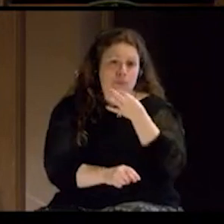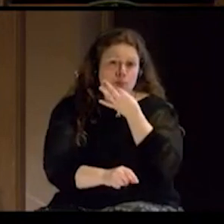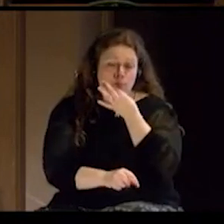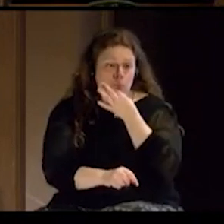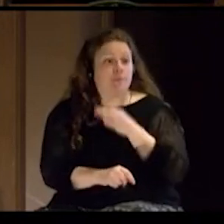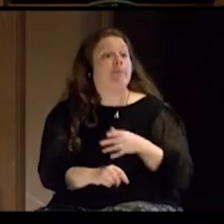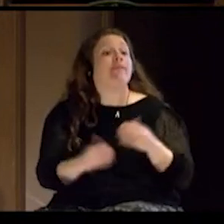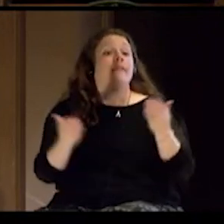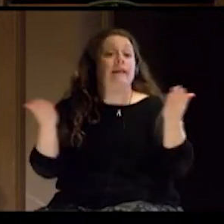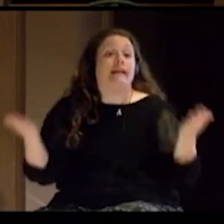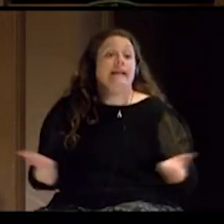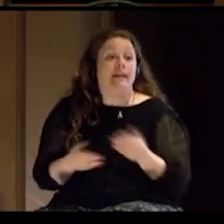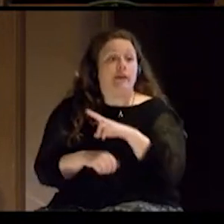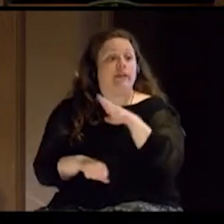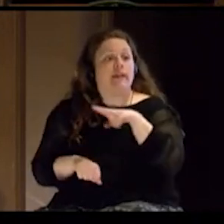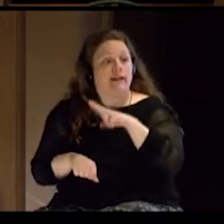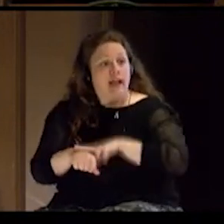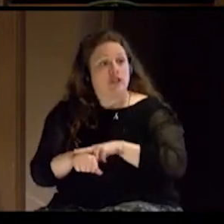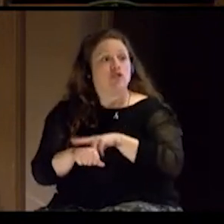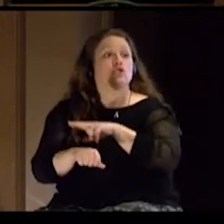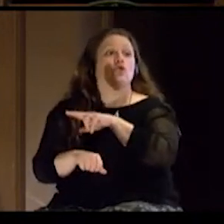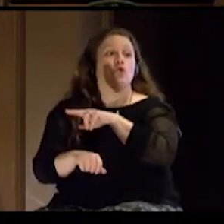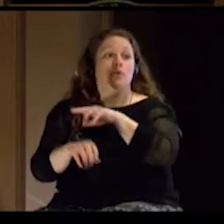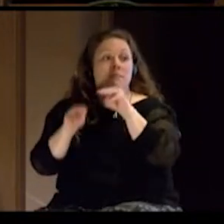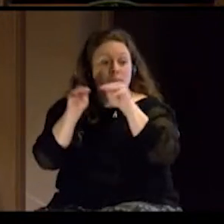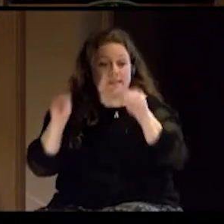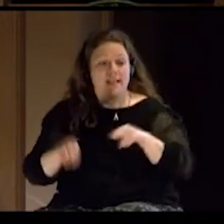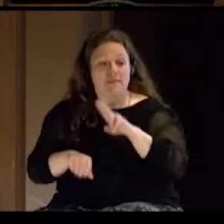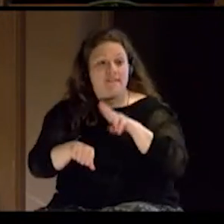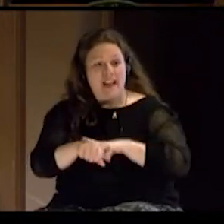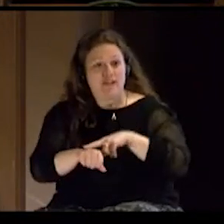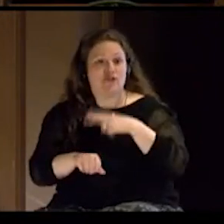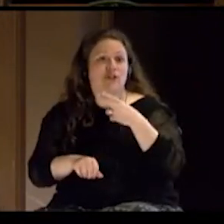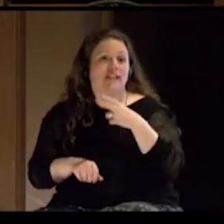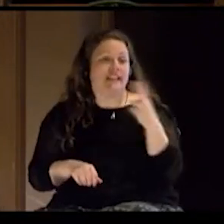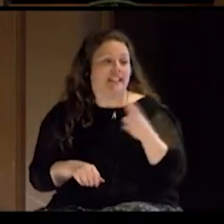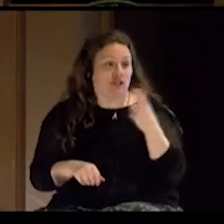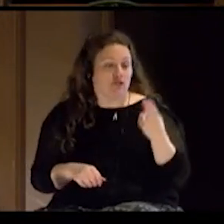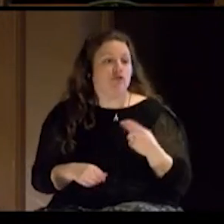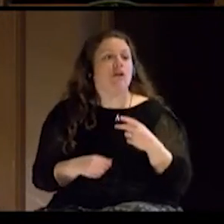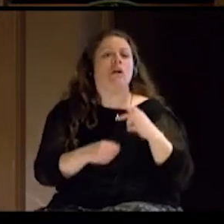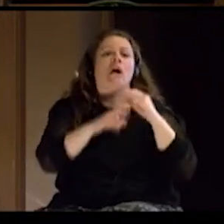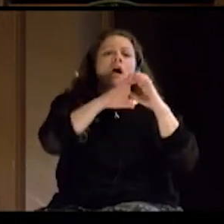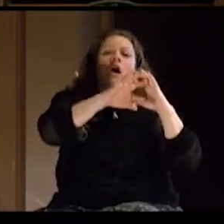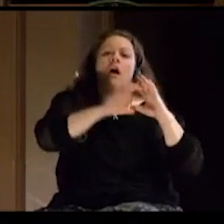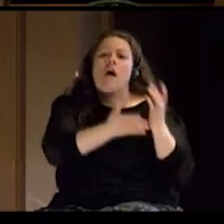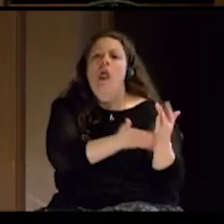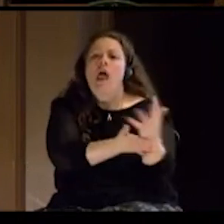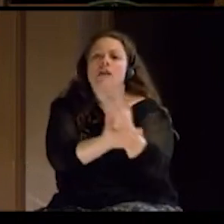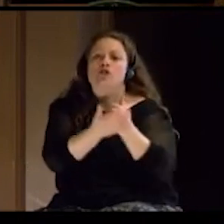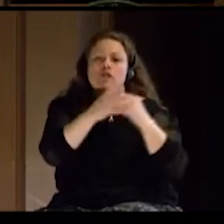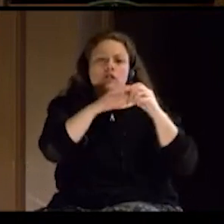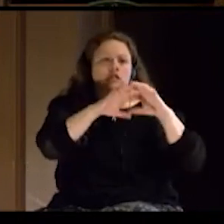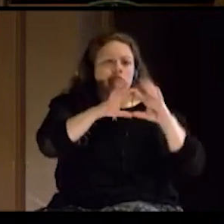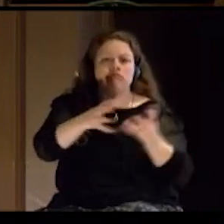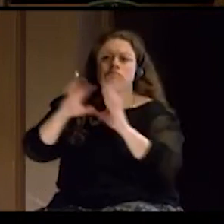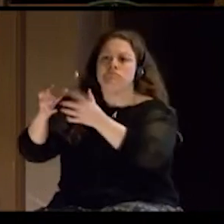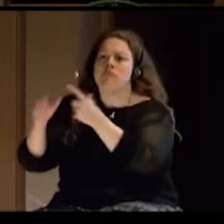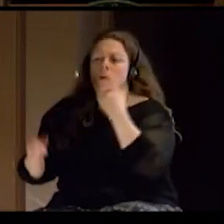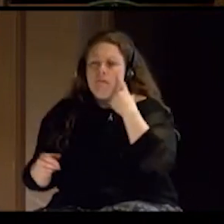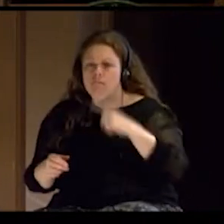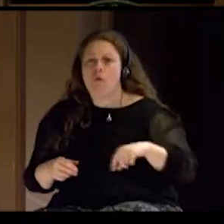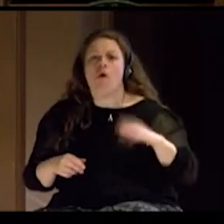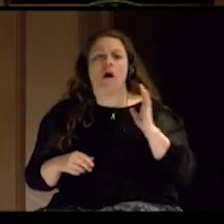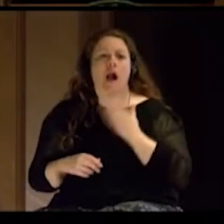National Museum of Natural History, holding collections that form a critical part of the scientific infrastructure of